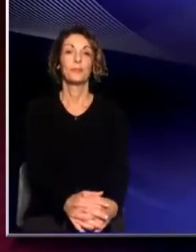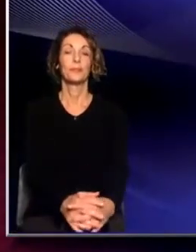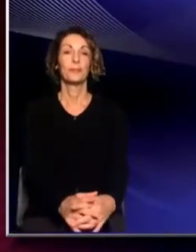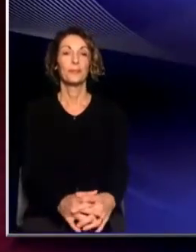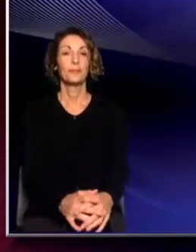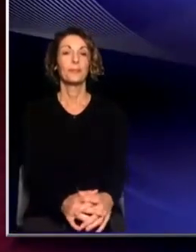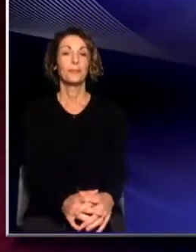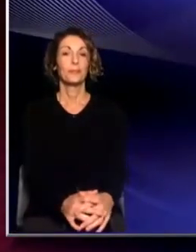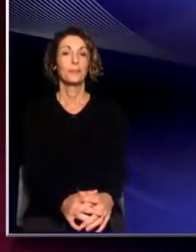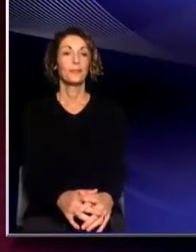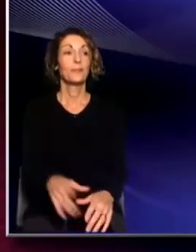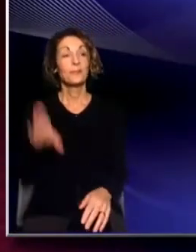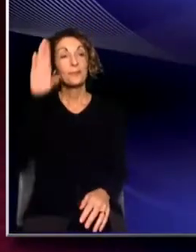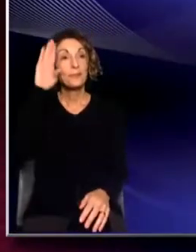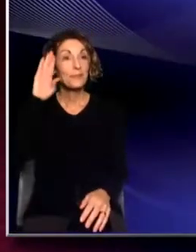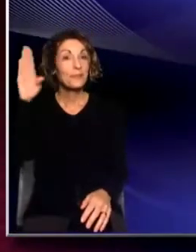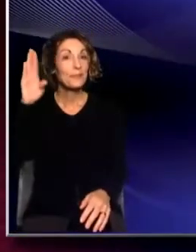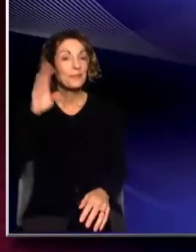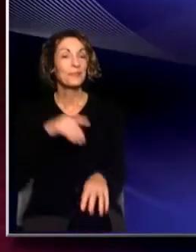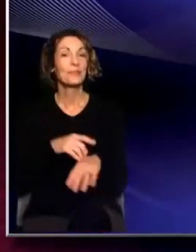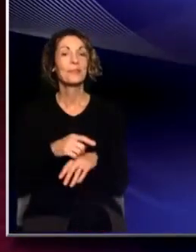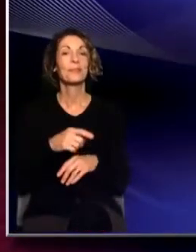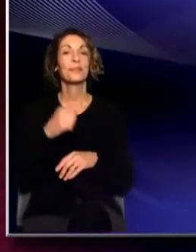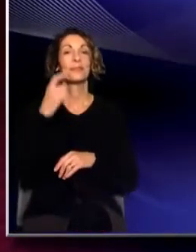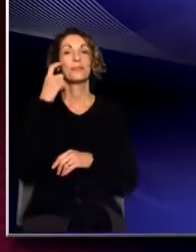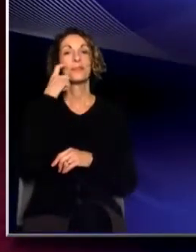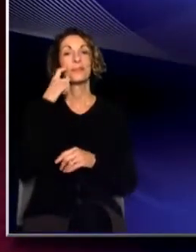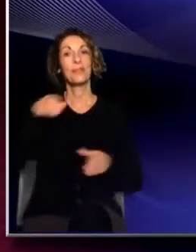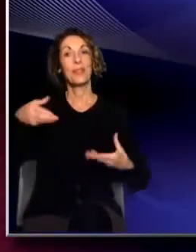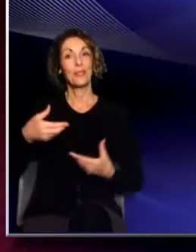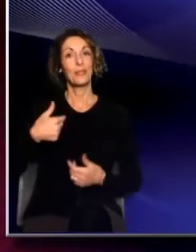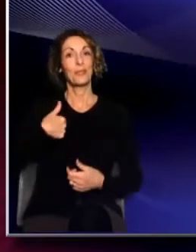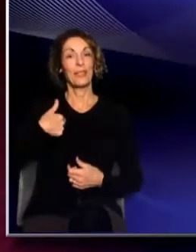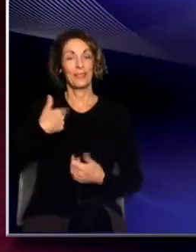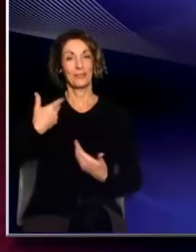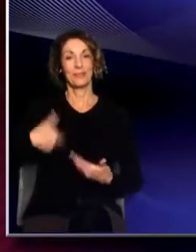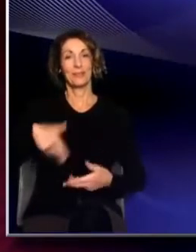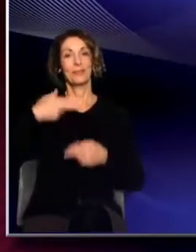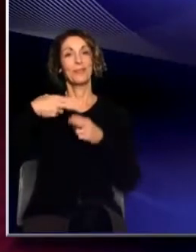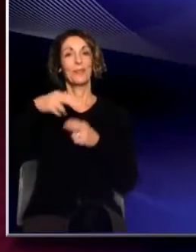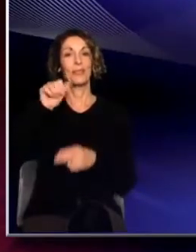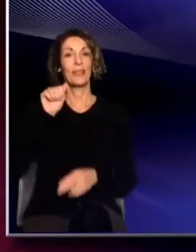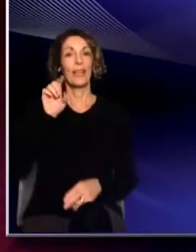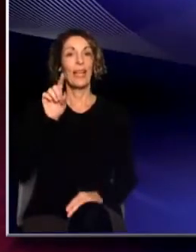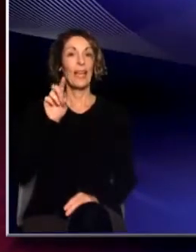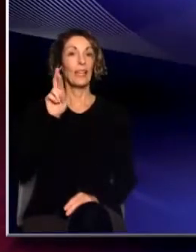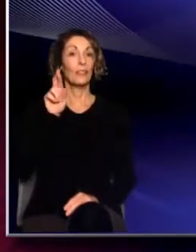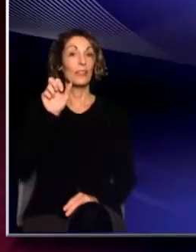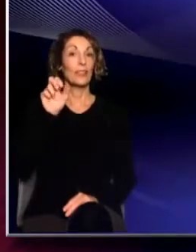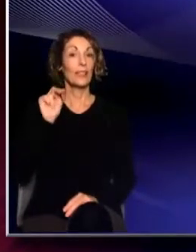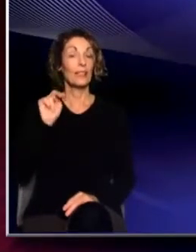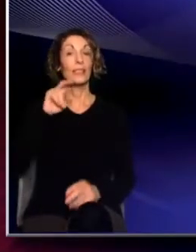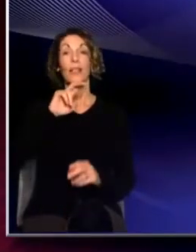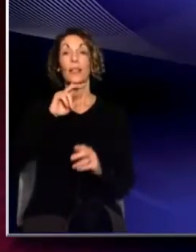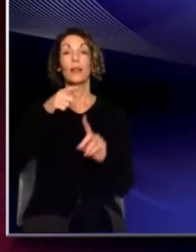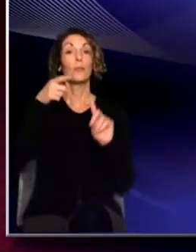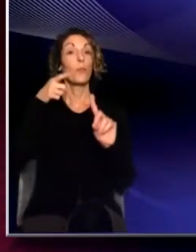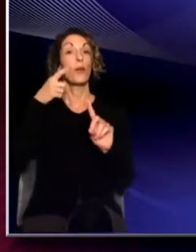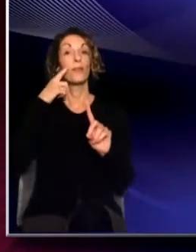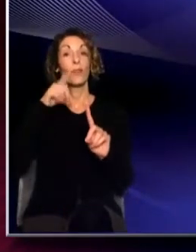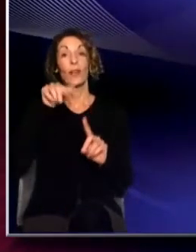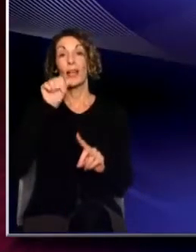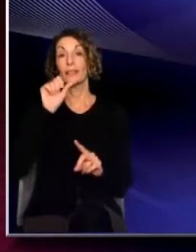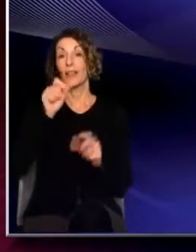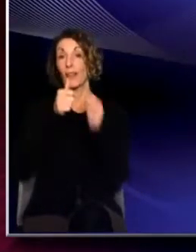Hello. As I was just introduced, my name is Adrienne, and the purpose of the ASL competition was hosted